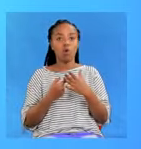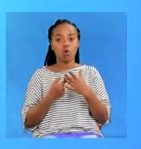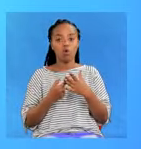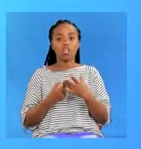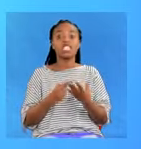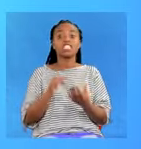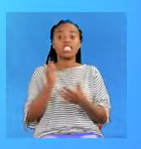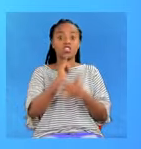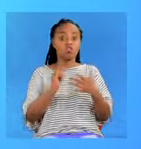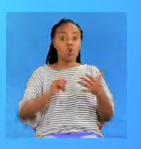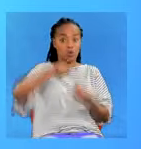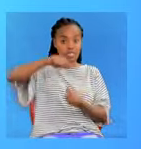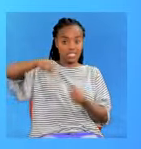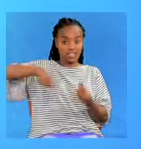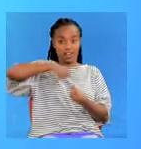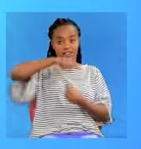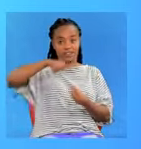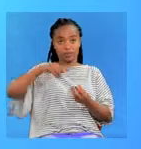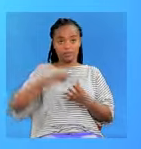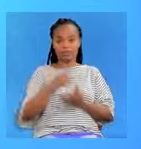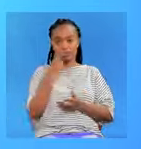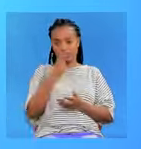the circle, look,